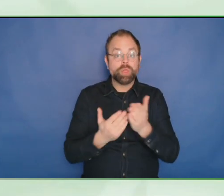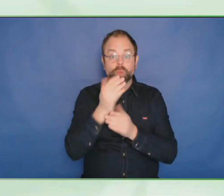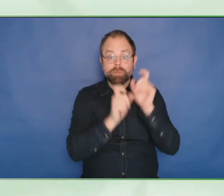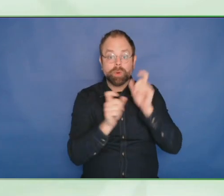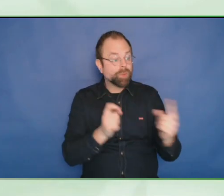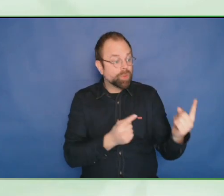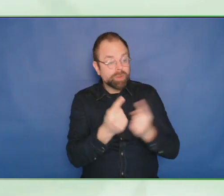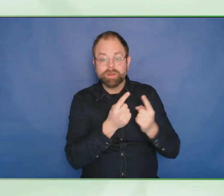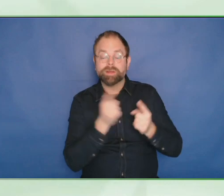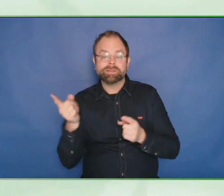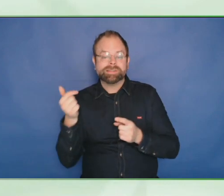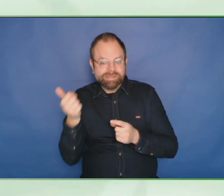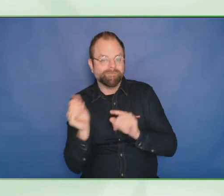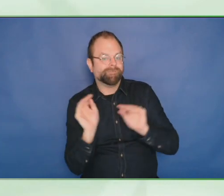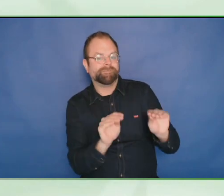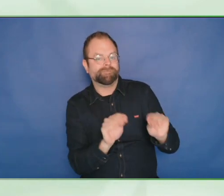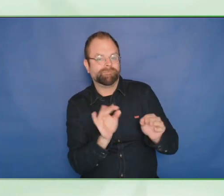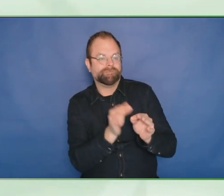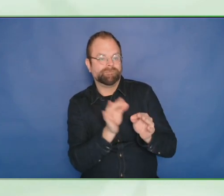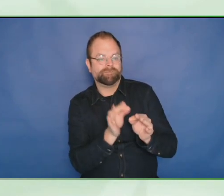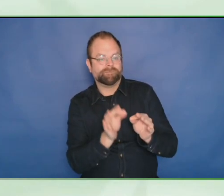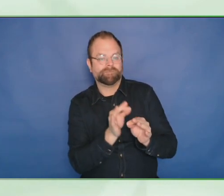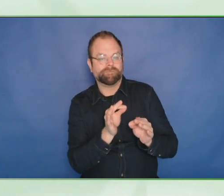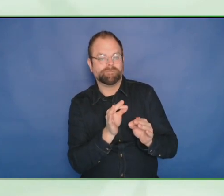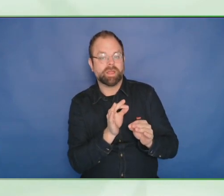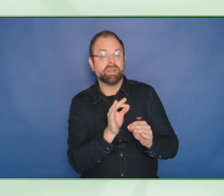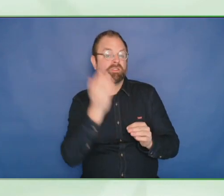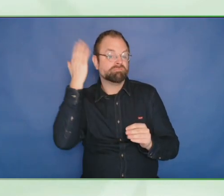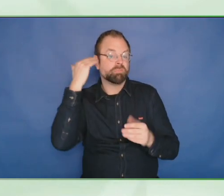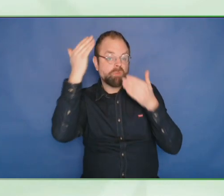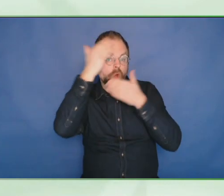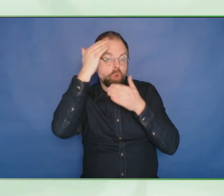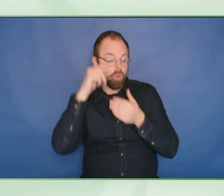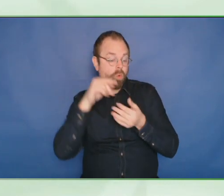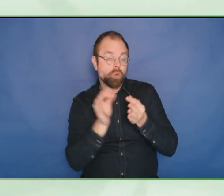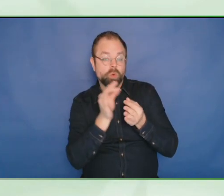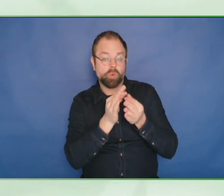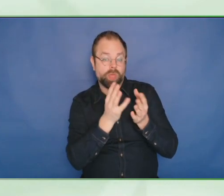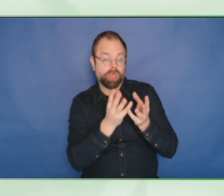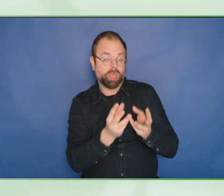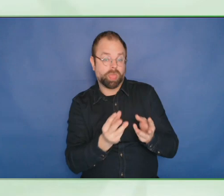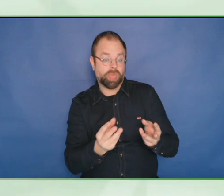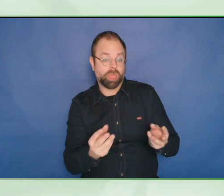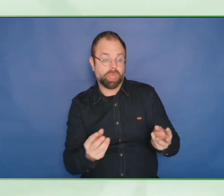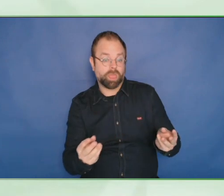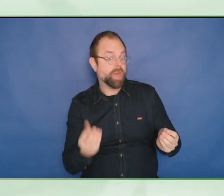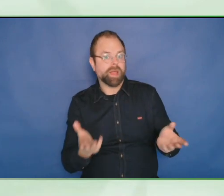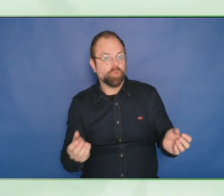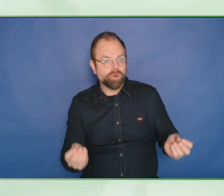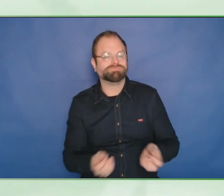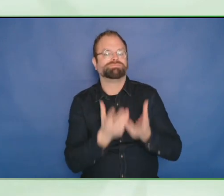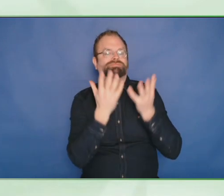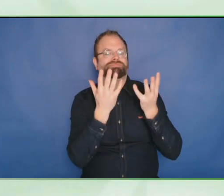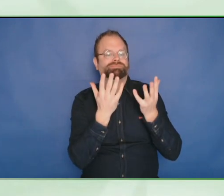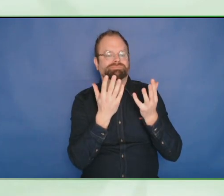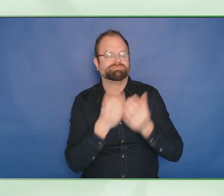So we're doing that as well. We're putting emphasis on the importance of handcraft, traditional Moroccan